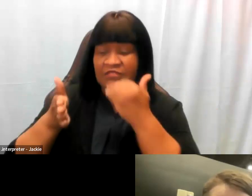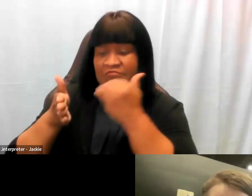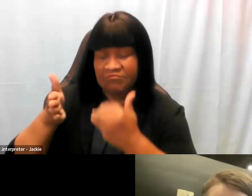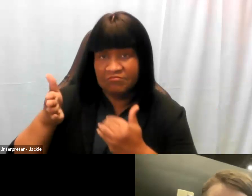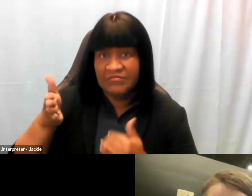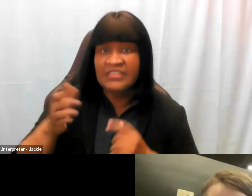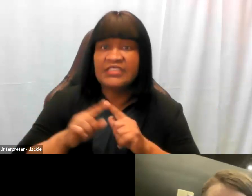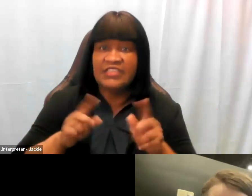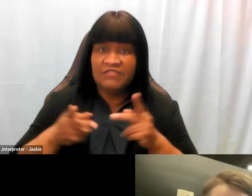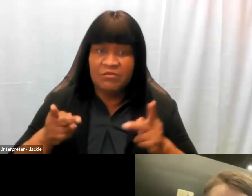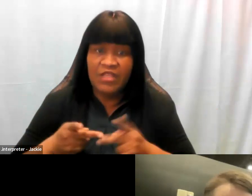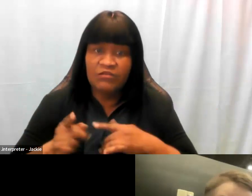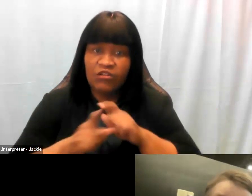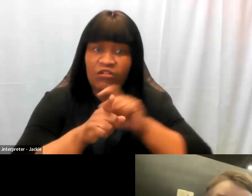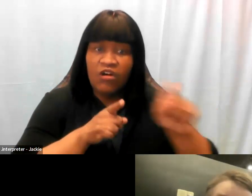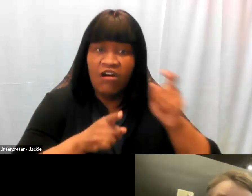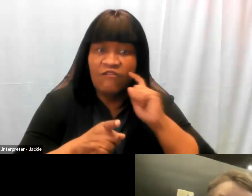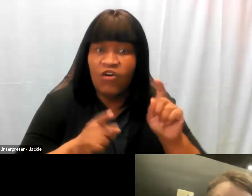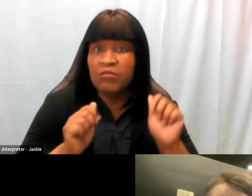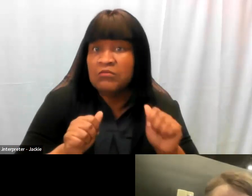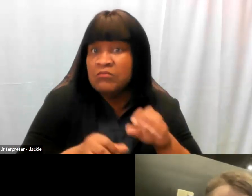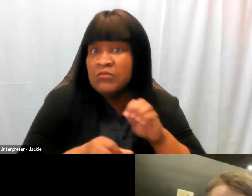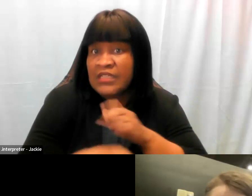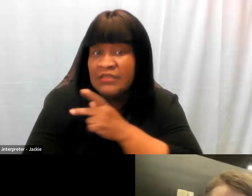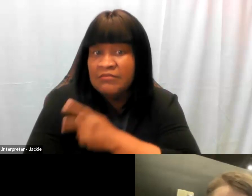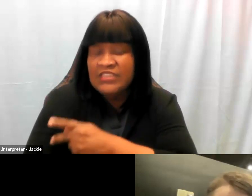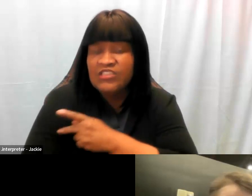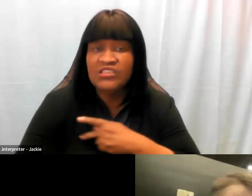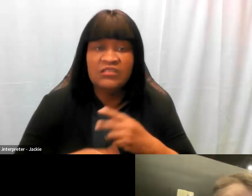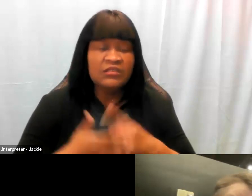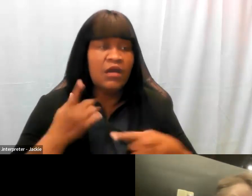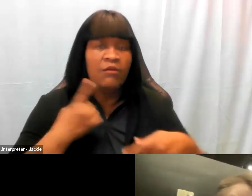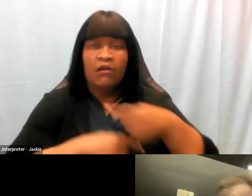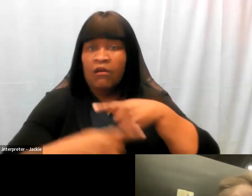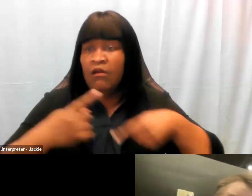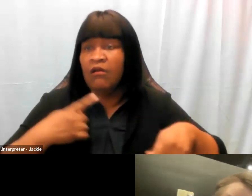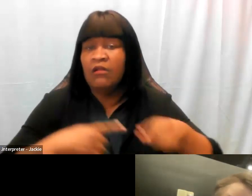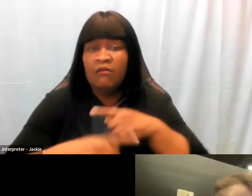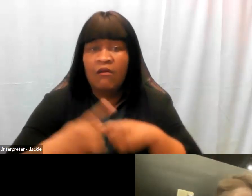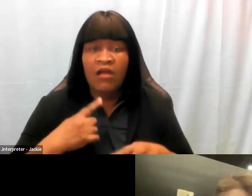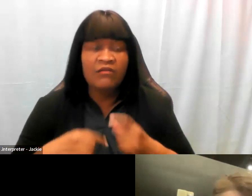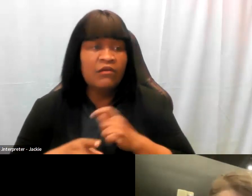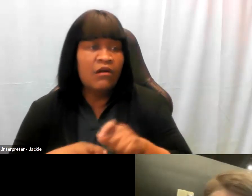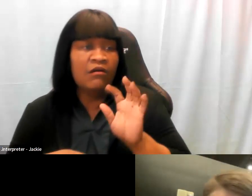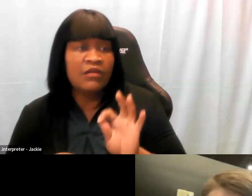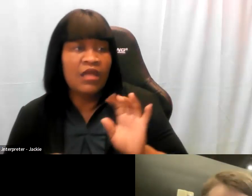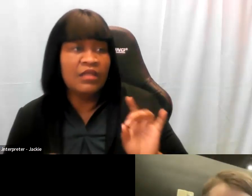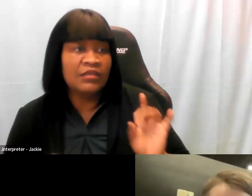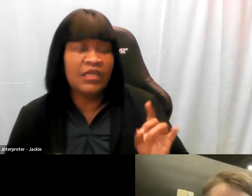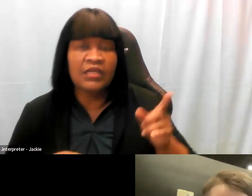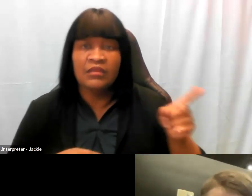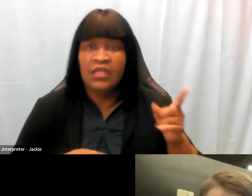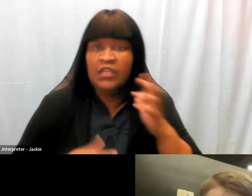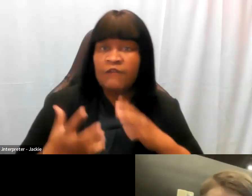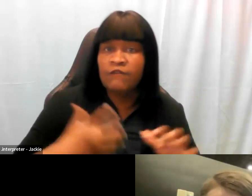for potential inpatient. We called them, lots of runaround. Someone said to call 988 for a referral. 988 was confused about